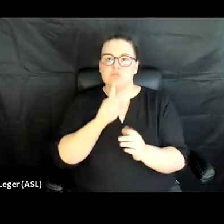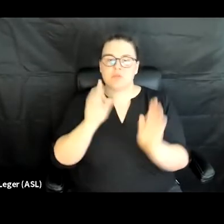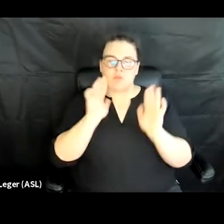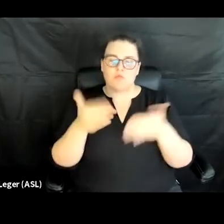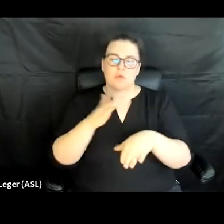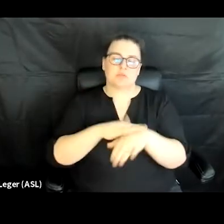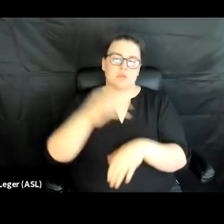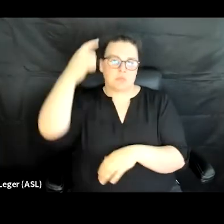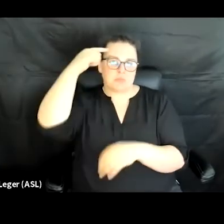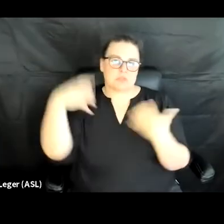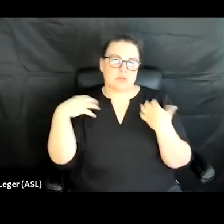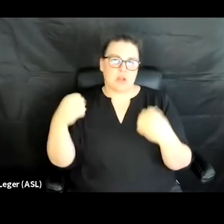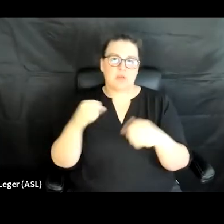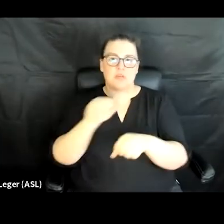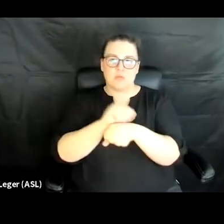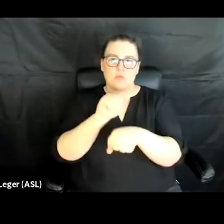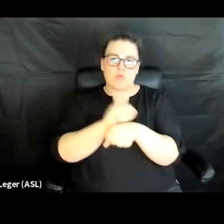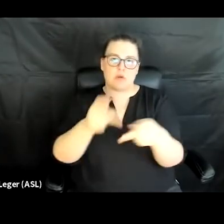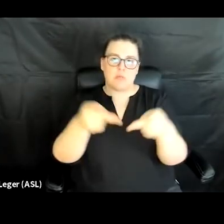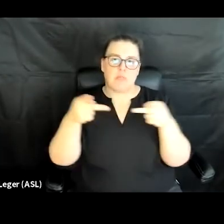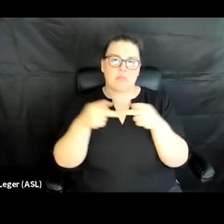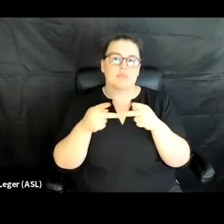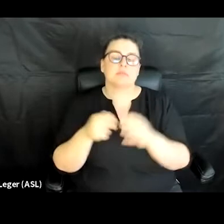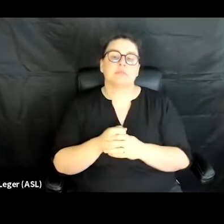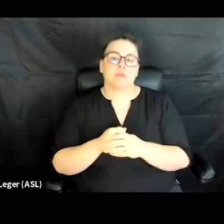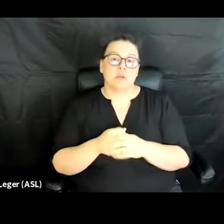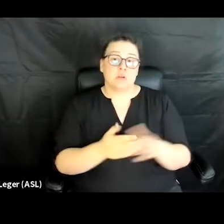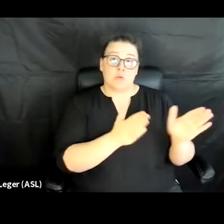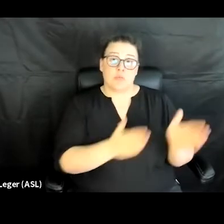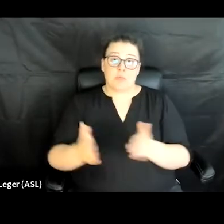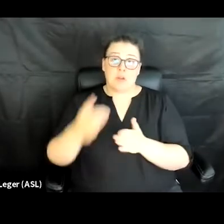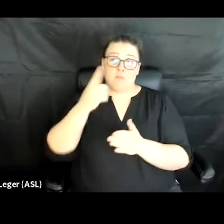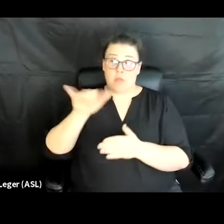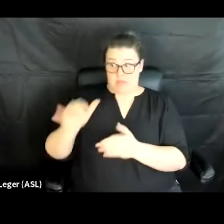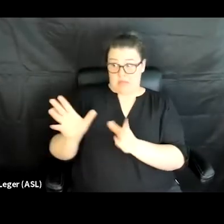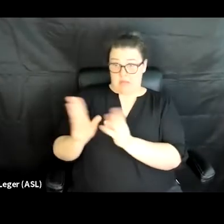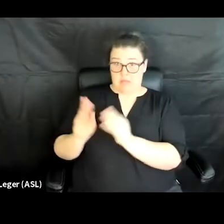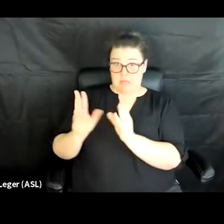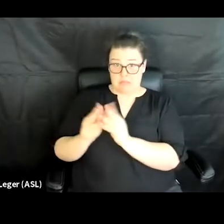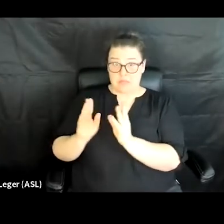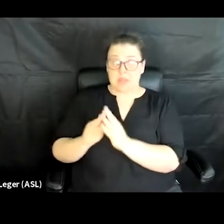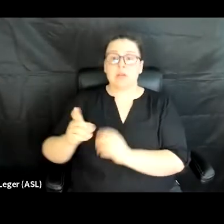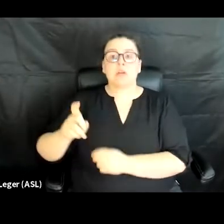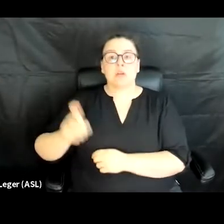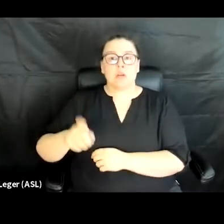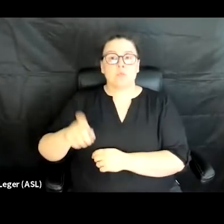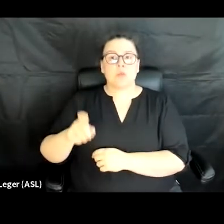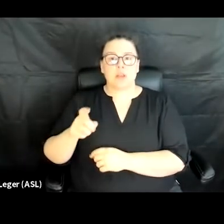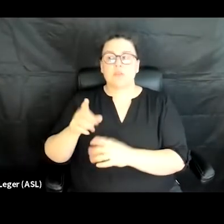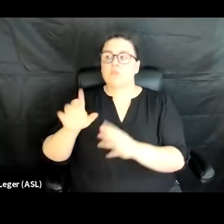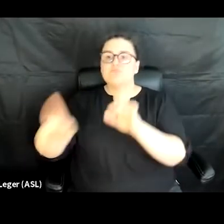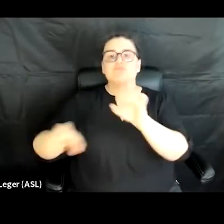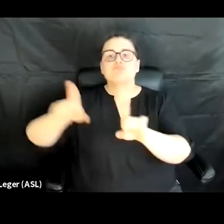And in preparation for that collaborative, we surveyed